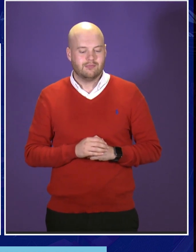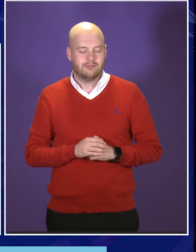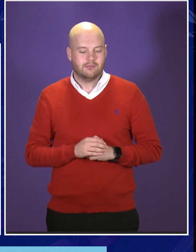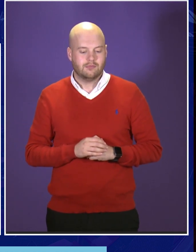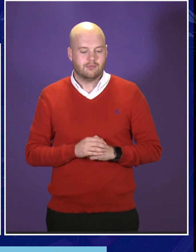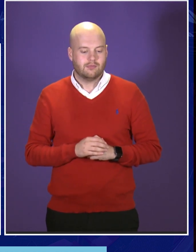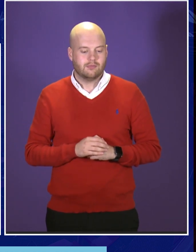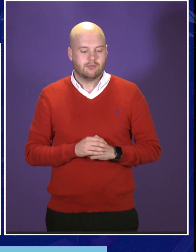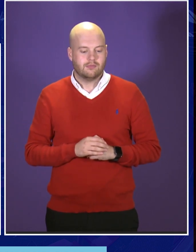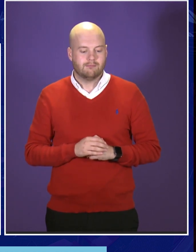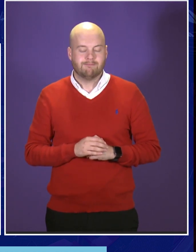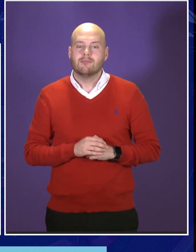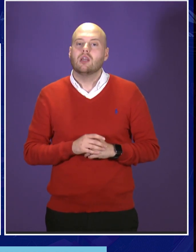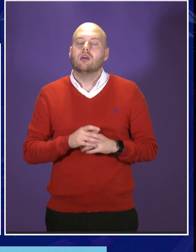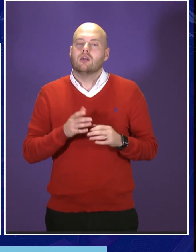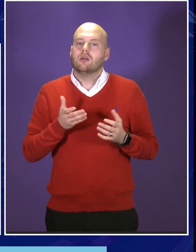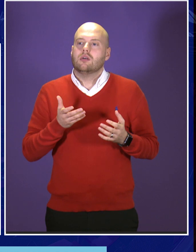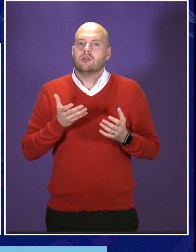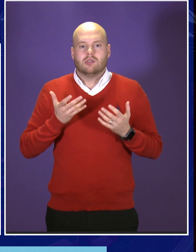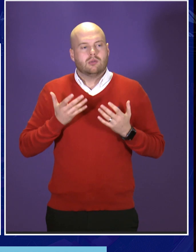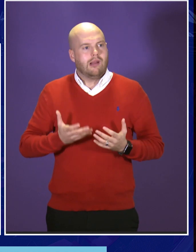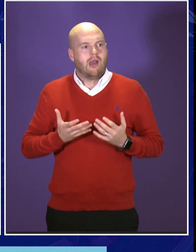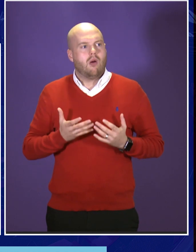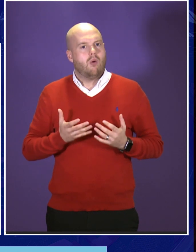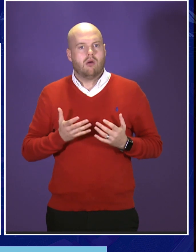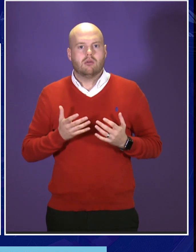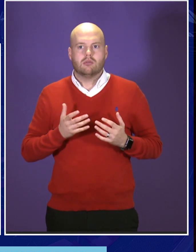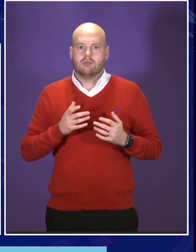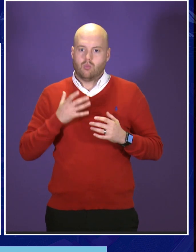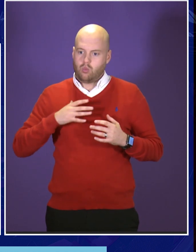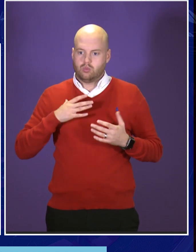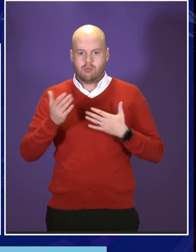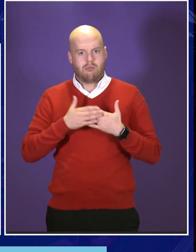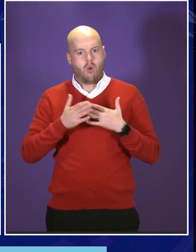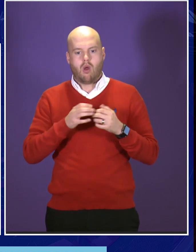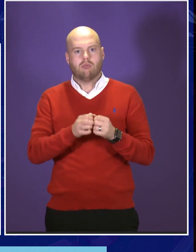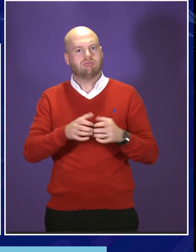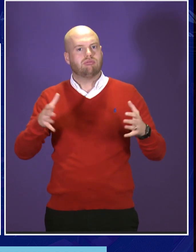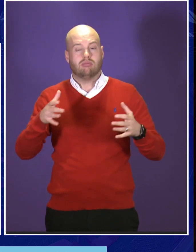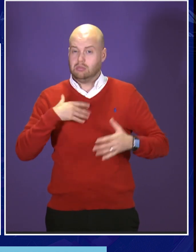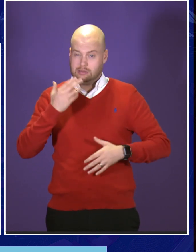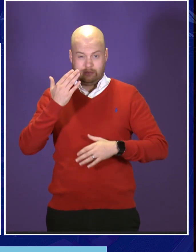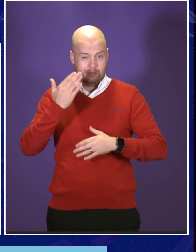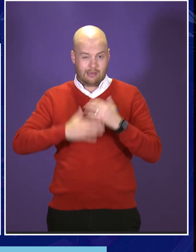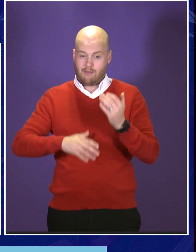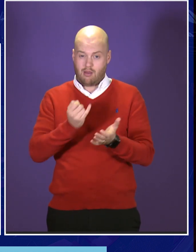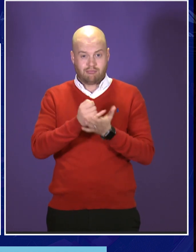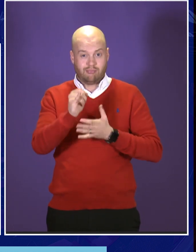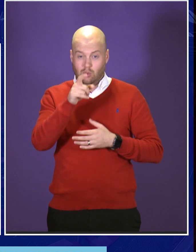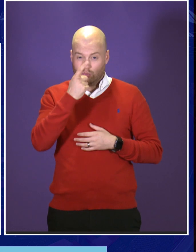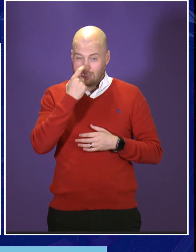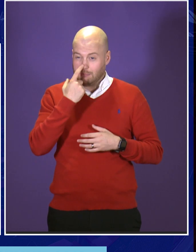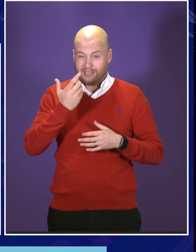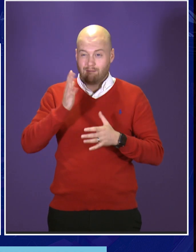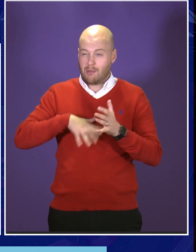So, as I mentioned, we're now working around the world, and we're constantly growing. We're looking to expand access. We don't say no to anybody. You could be from any country,